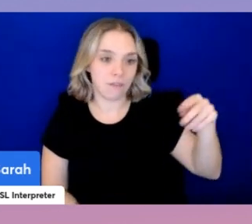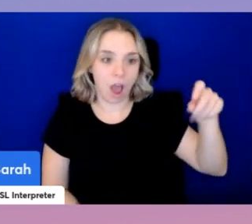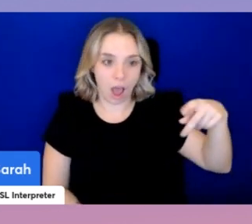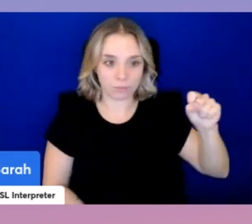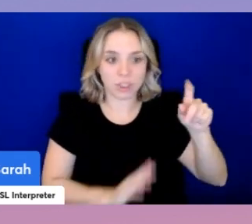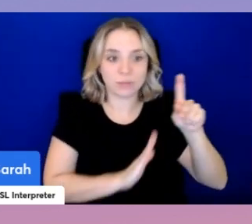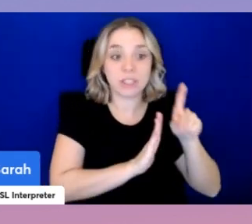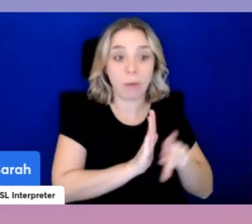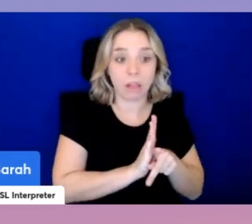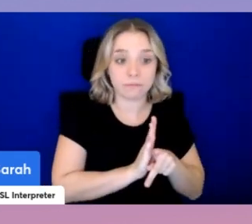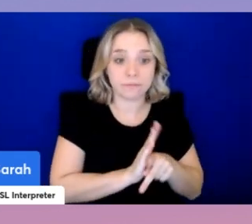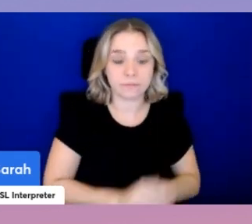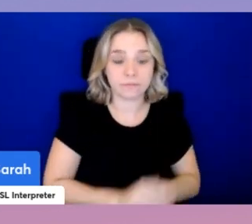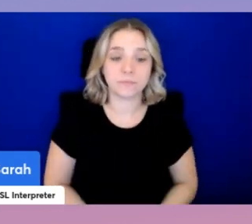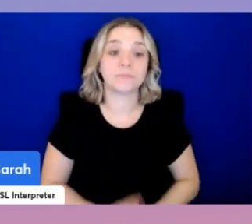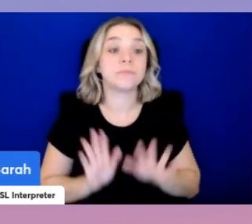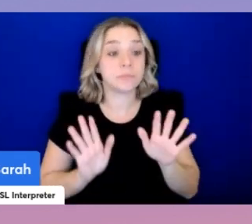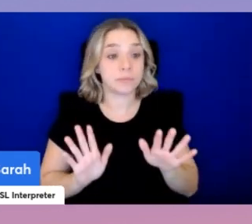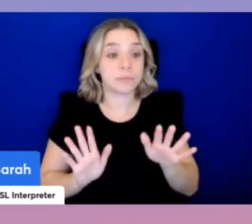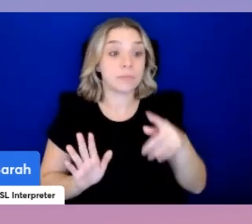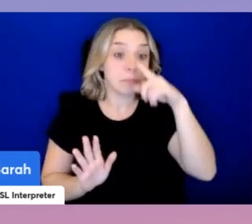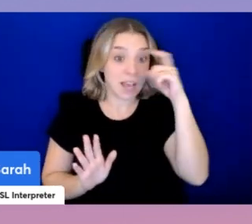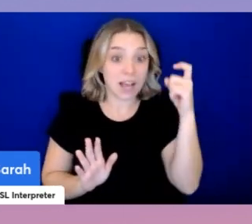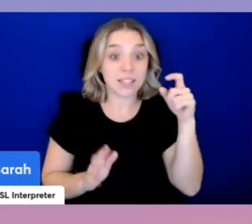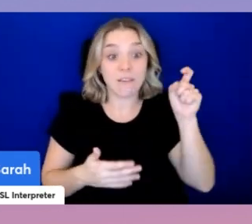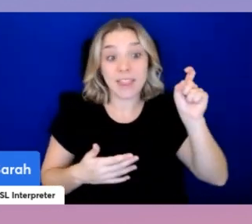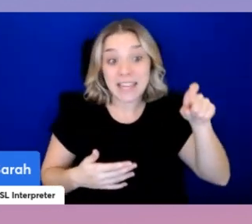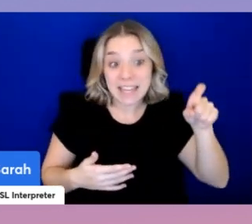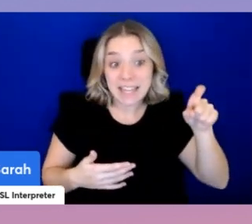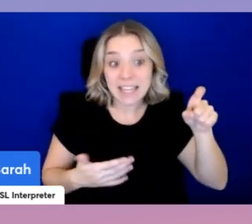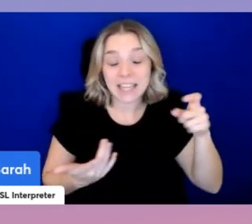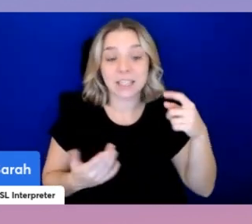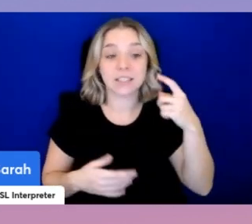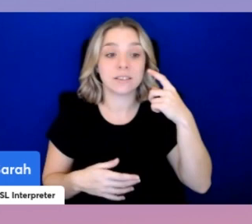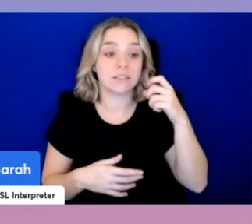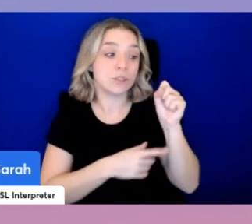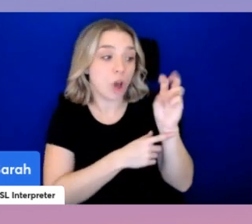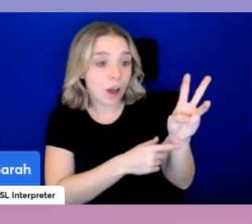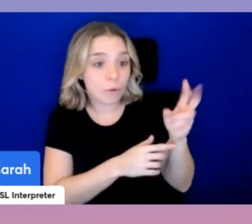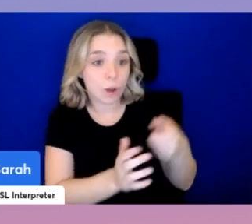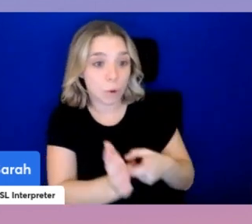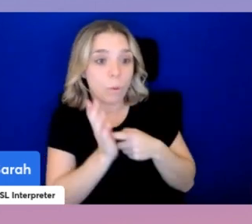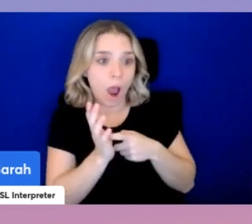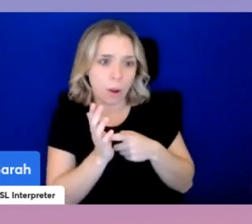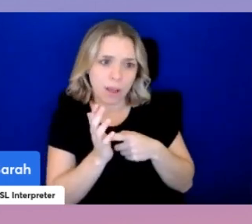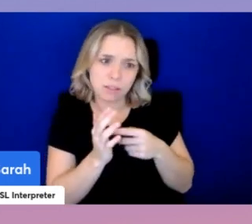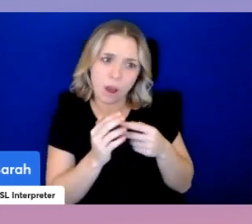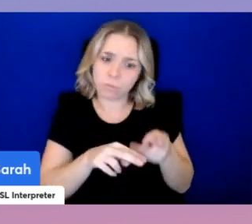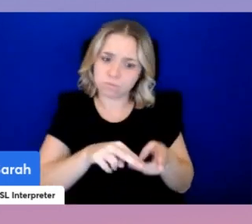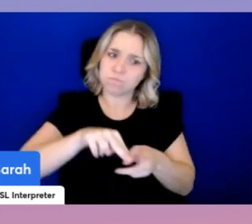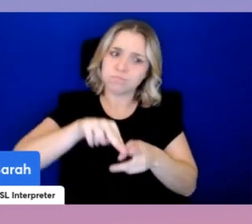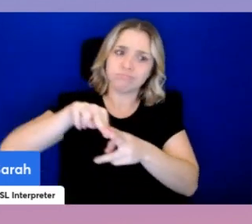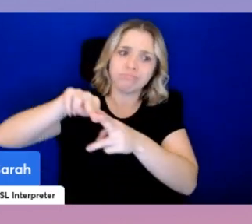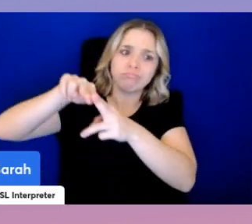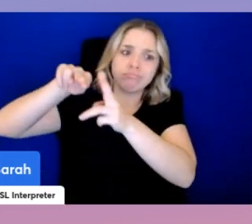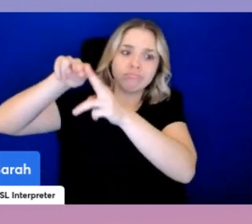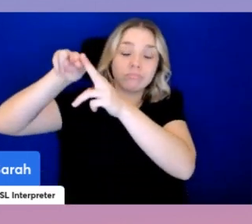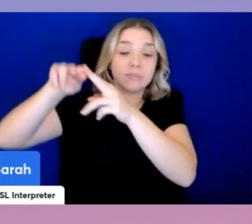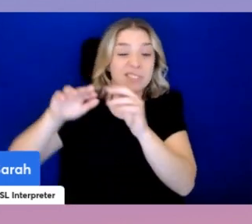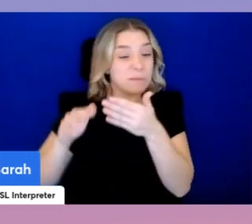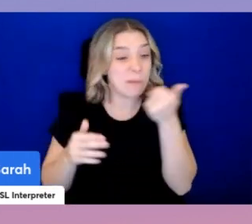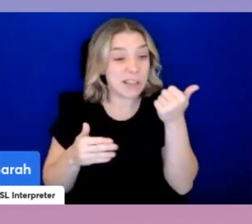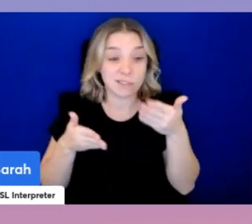Now, because of the needs or software requirement that keep growing, the better way to manage